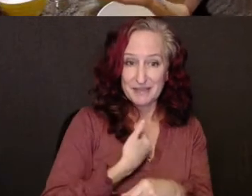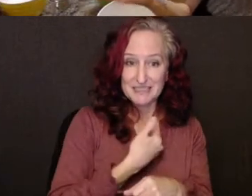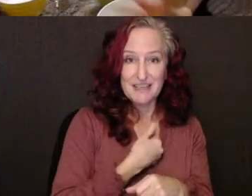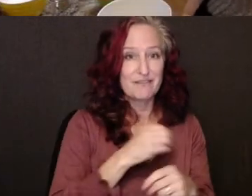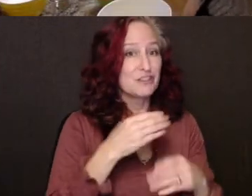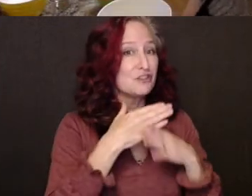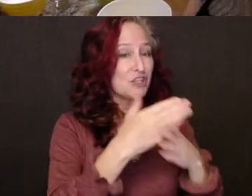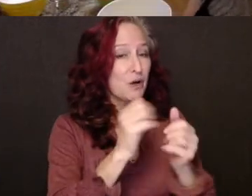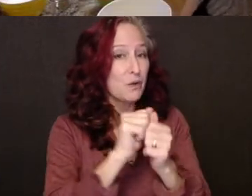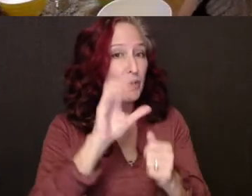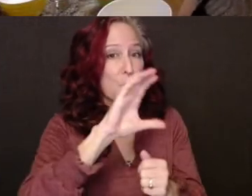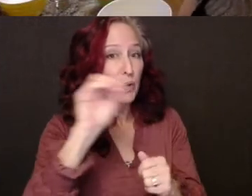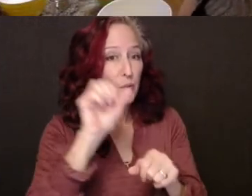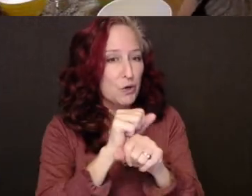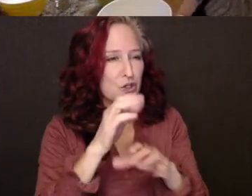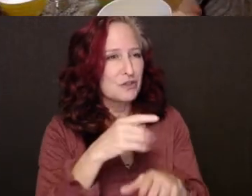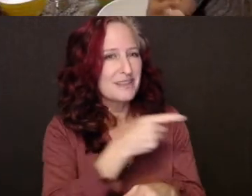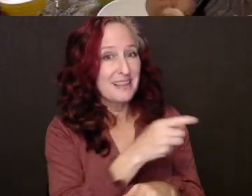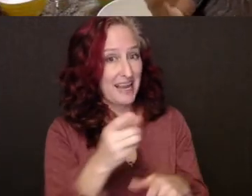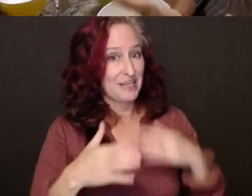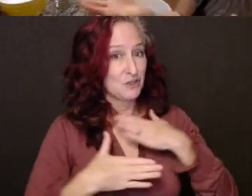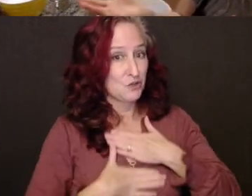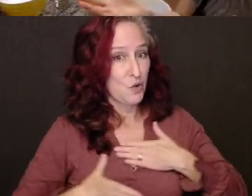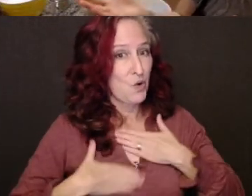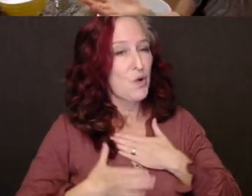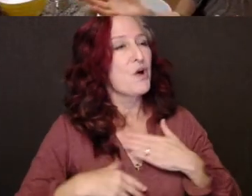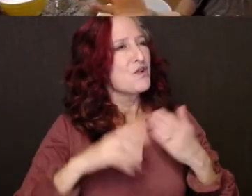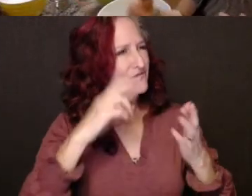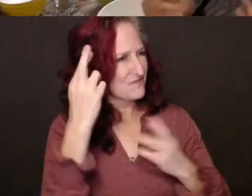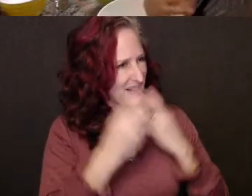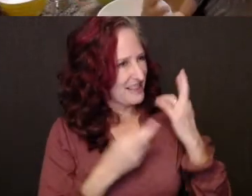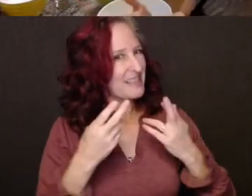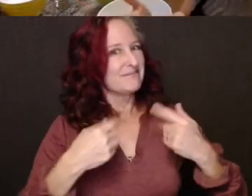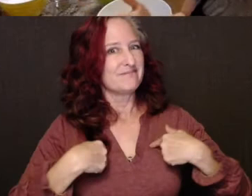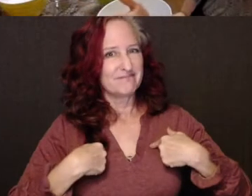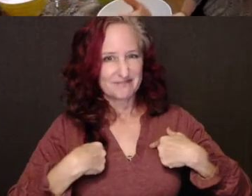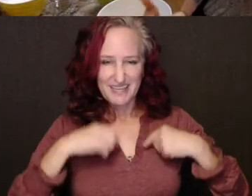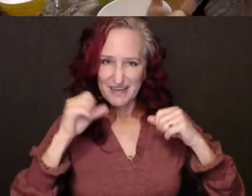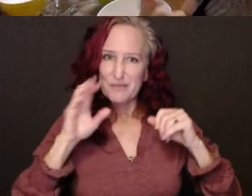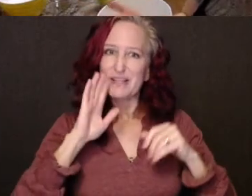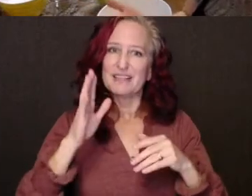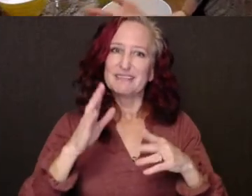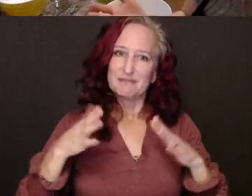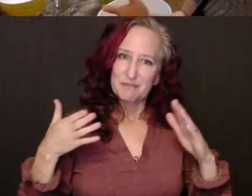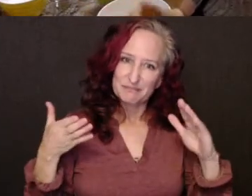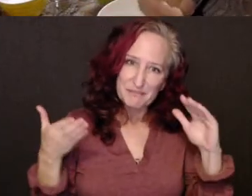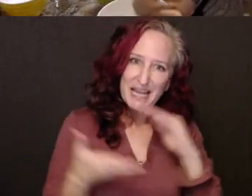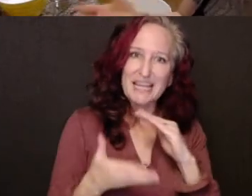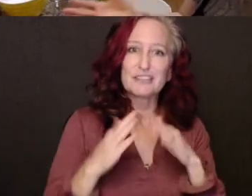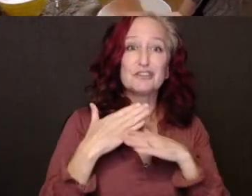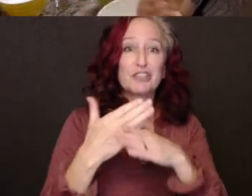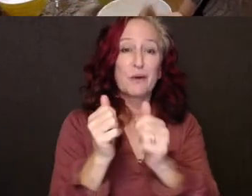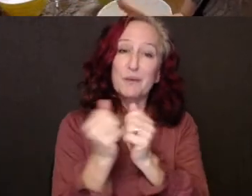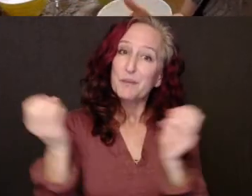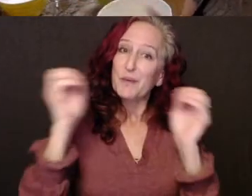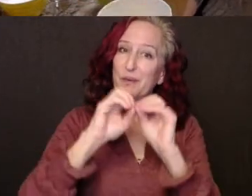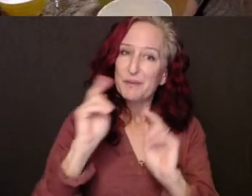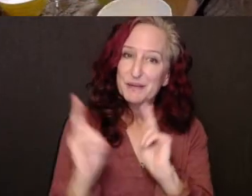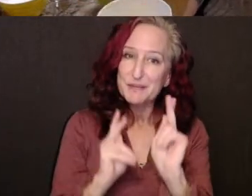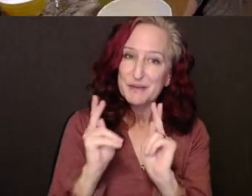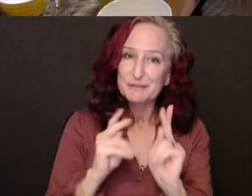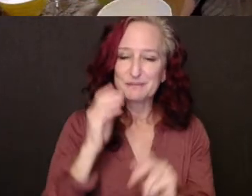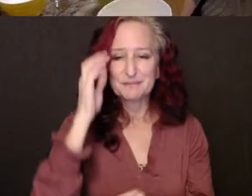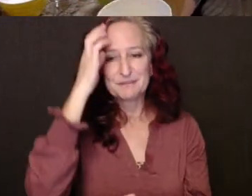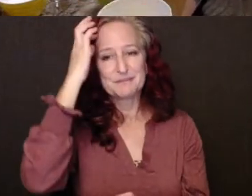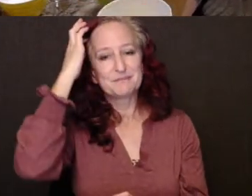They weren't that available. So I started looking for bakers that were vegan, and I found a few, and I just started making my